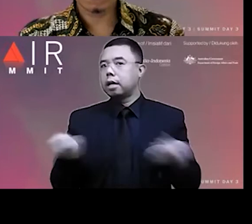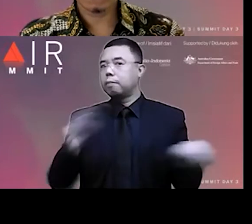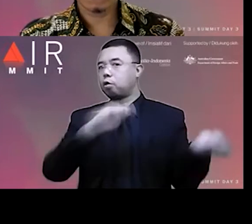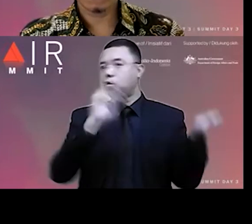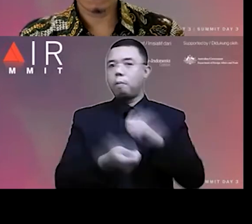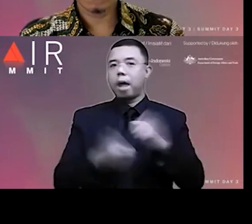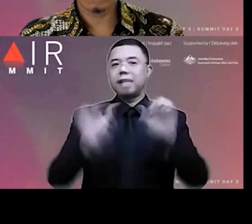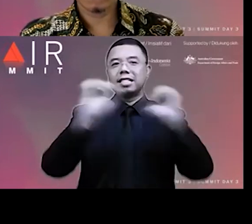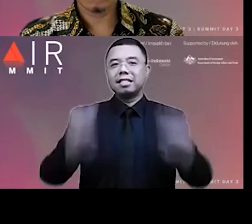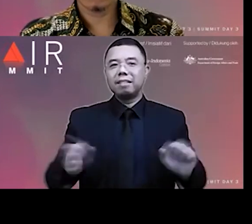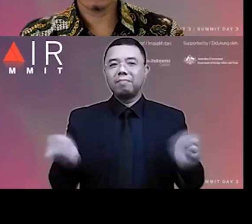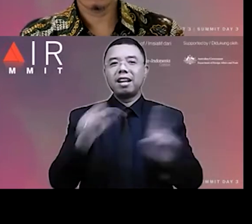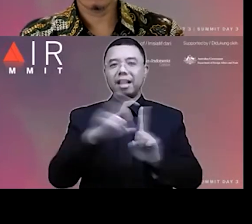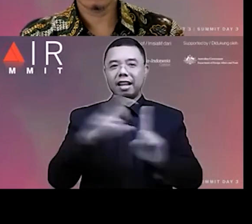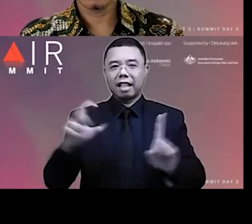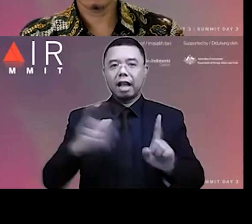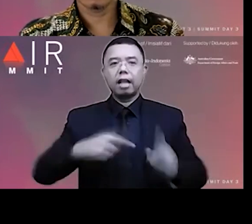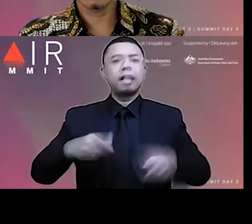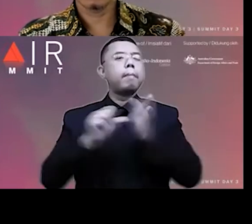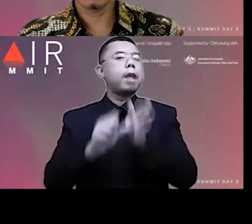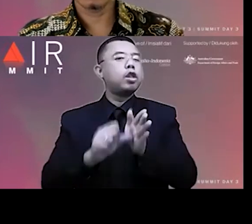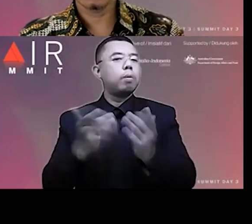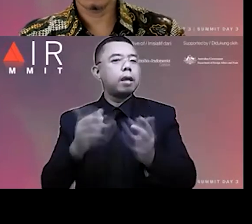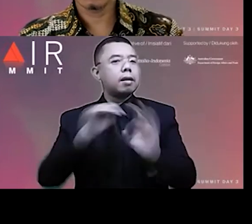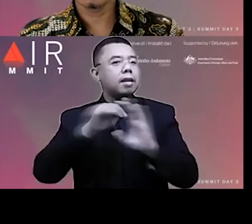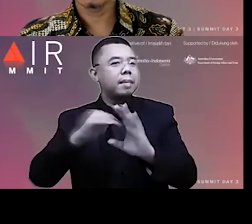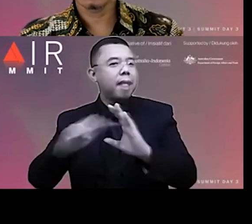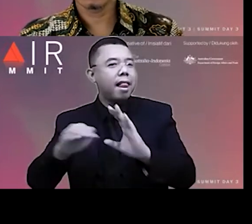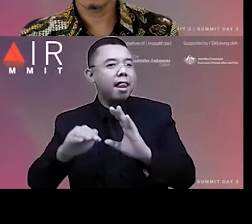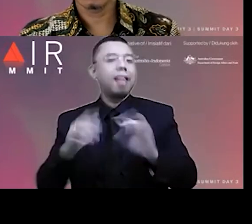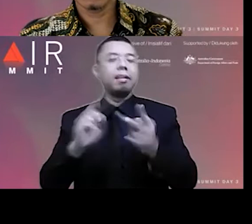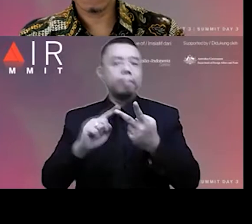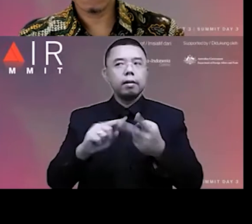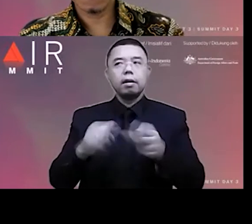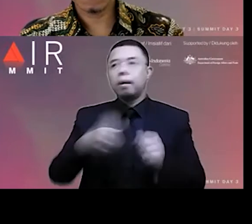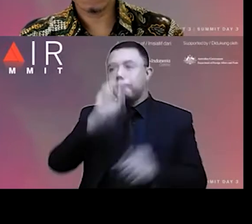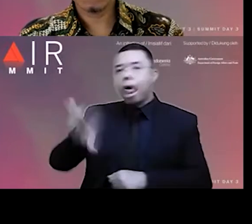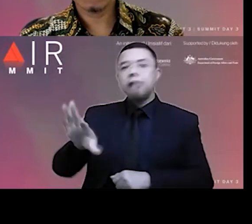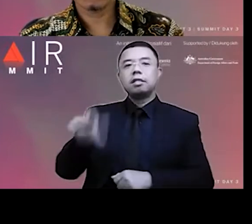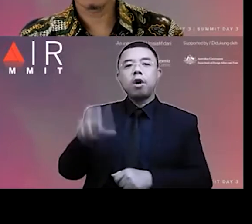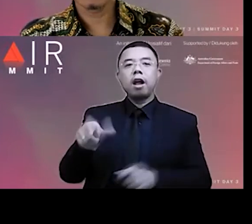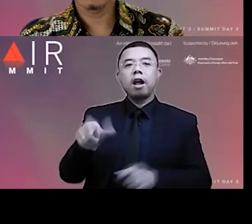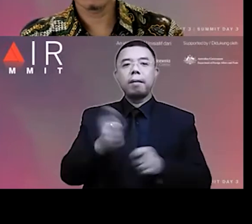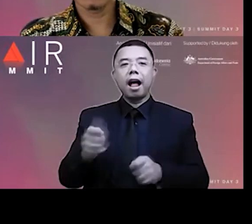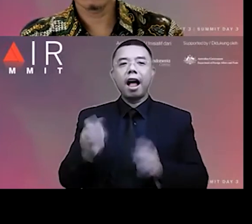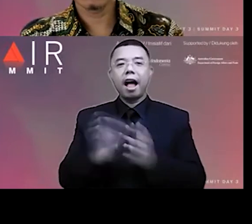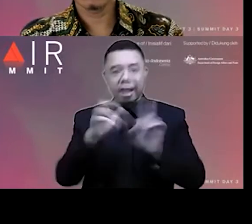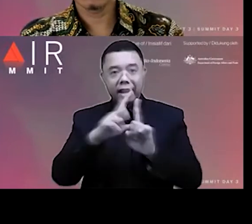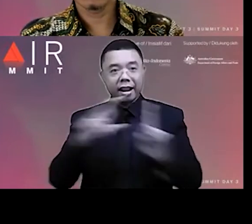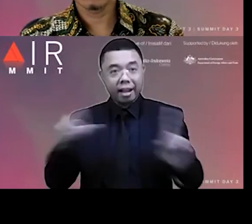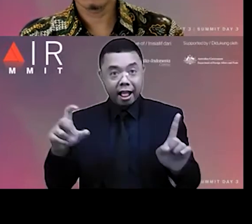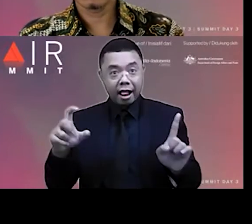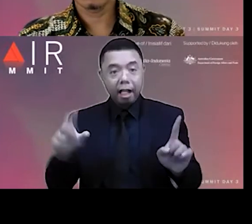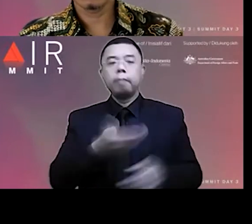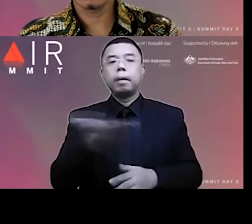email, how to respond to customers using more digital platforms, so they have higher knowledge, so they can do research